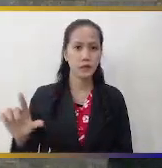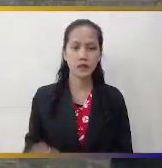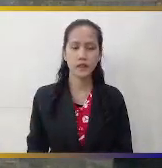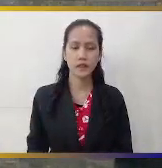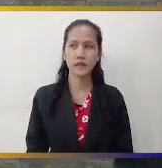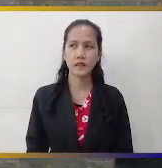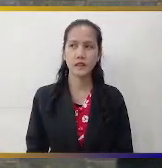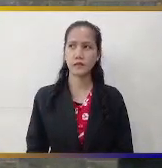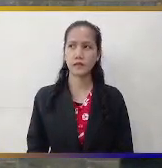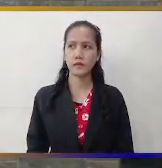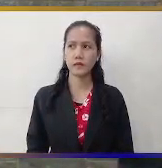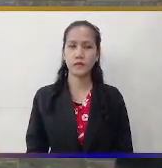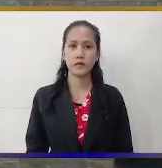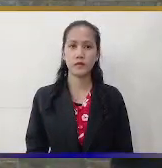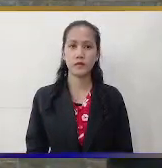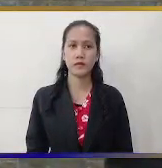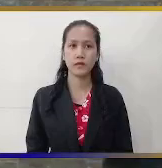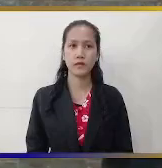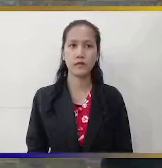bountifully, and